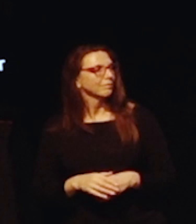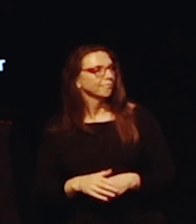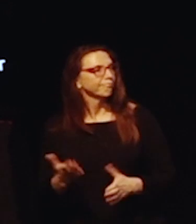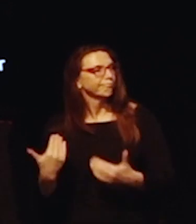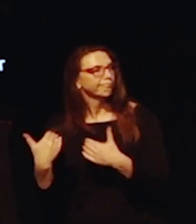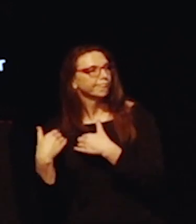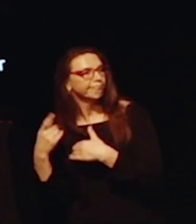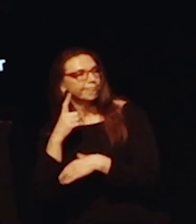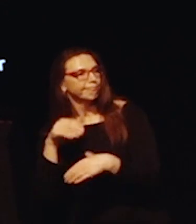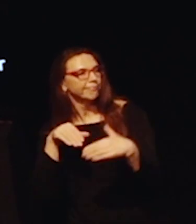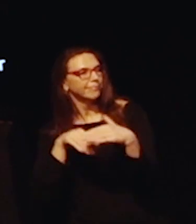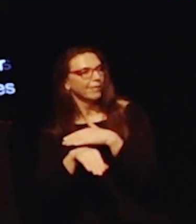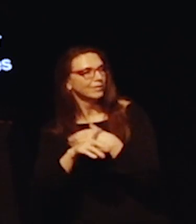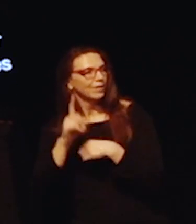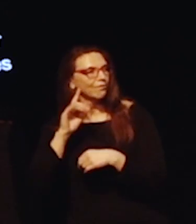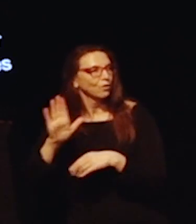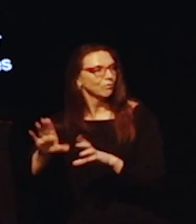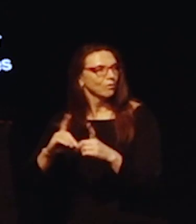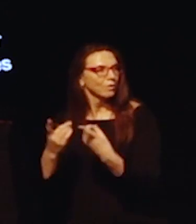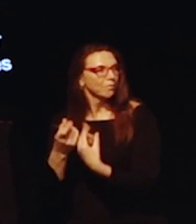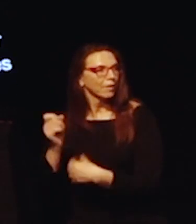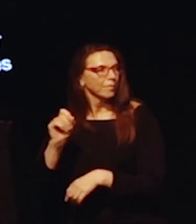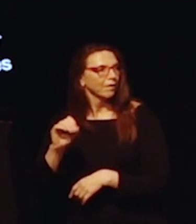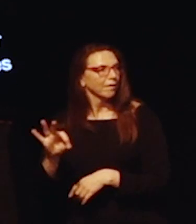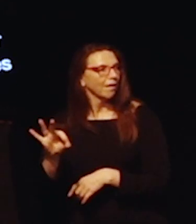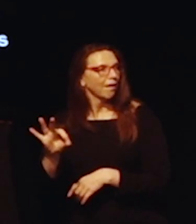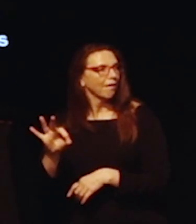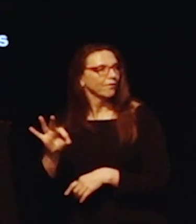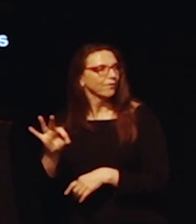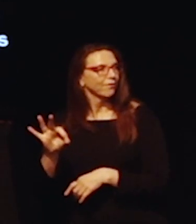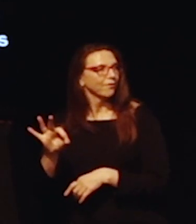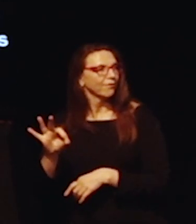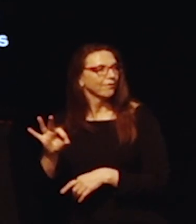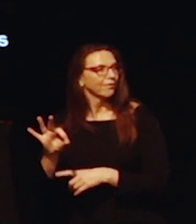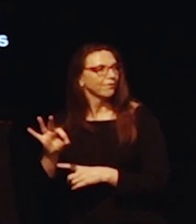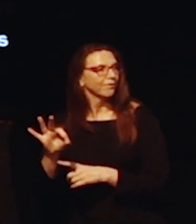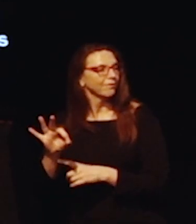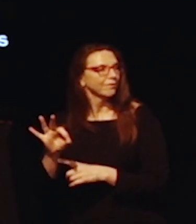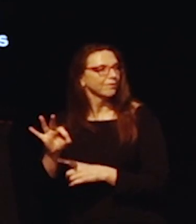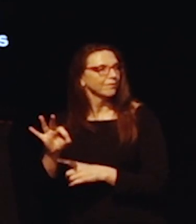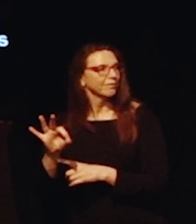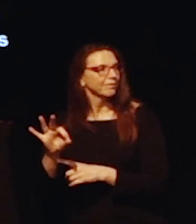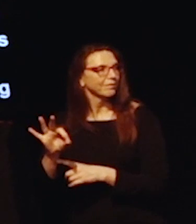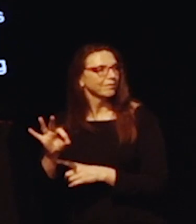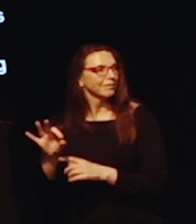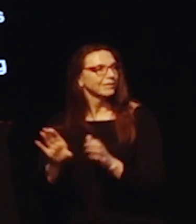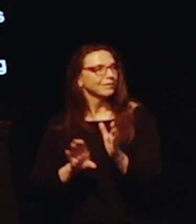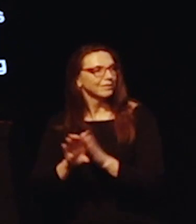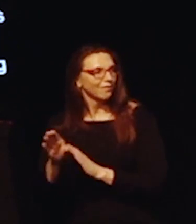She comes from the state of California and working for